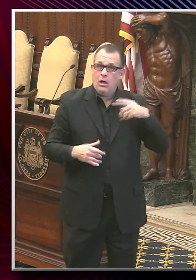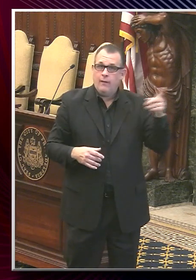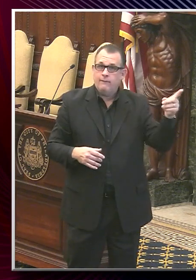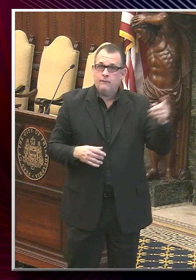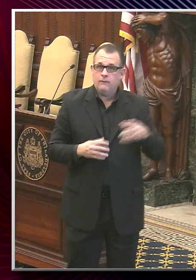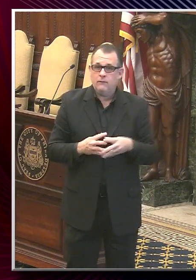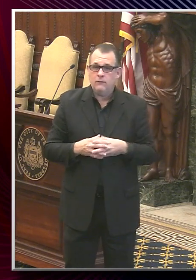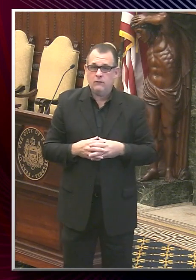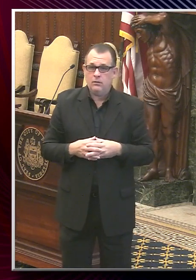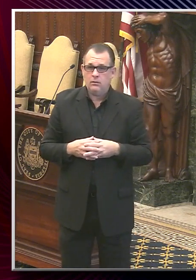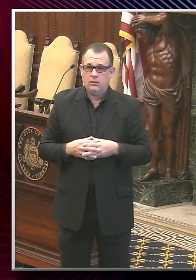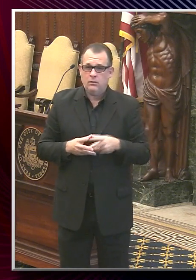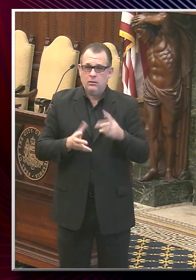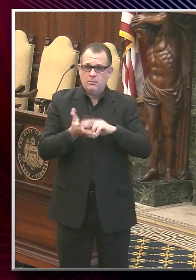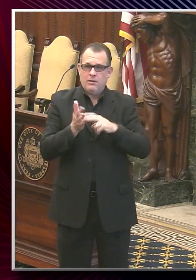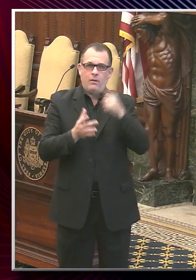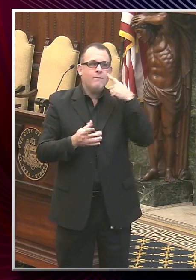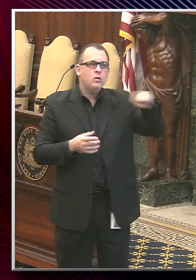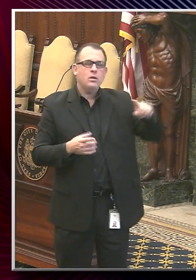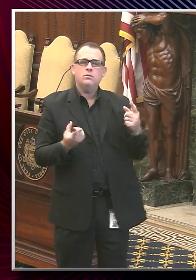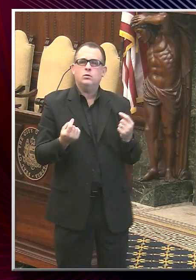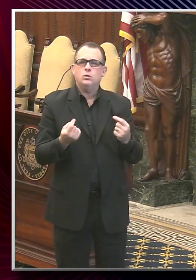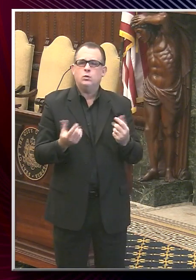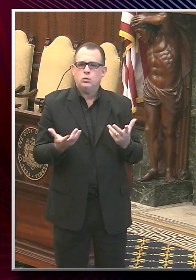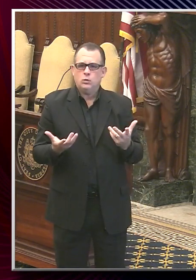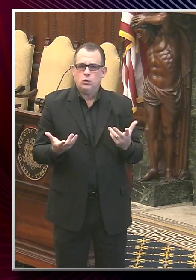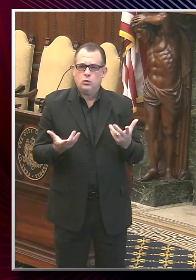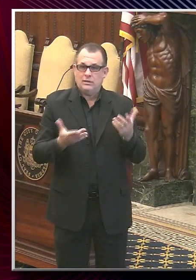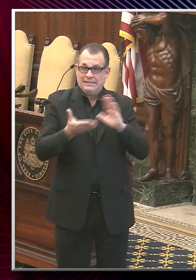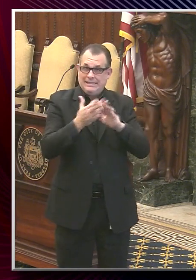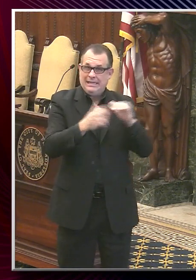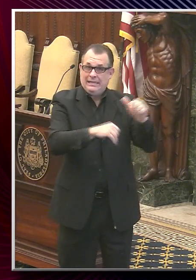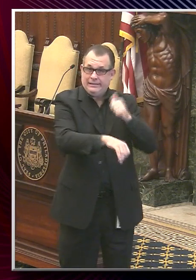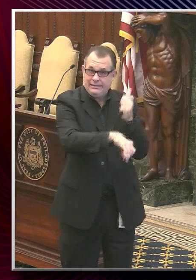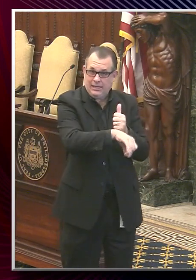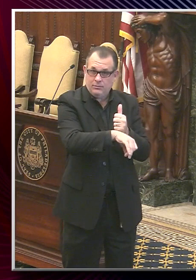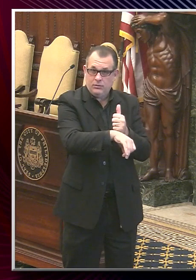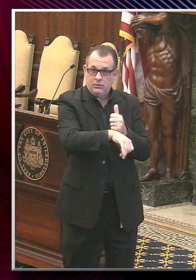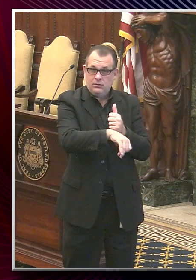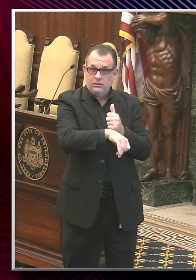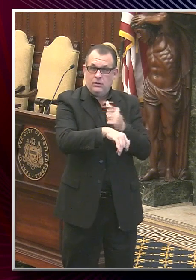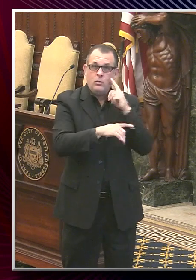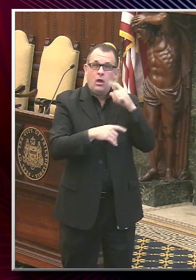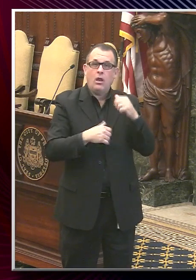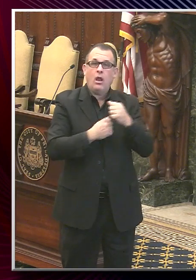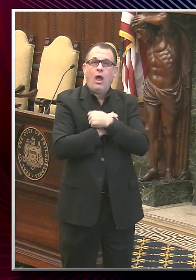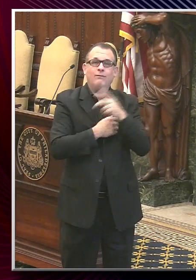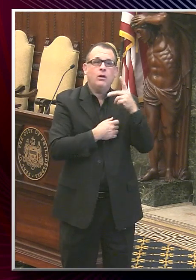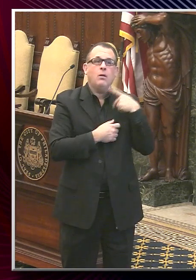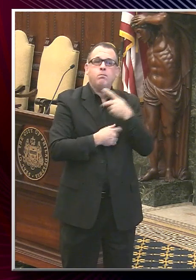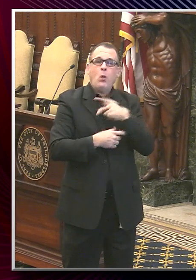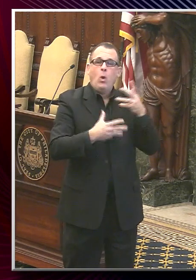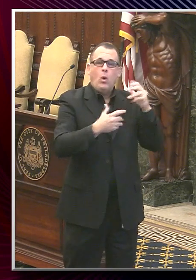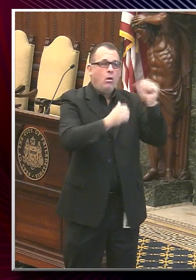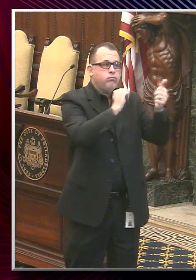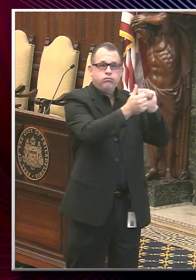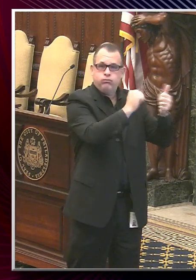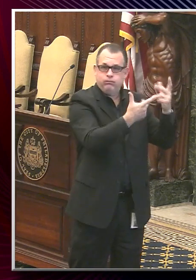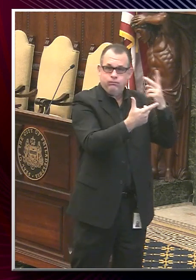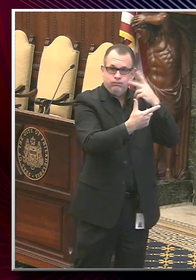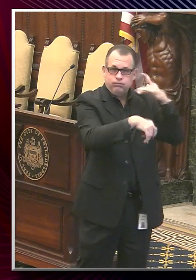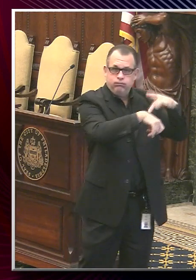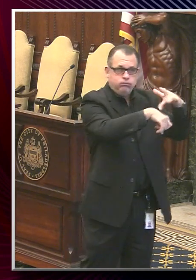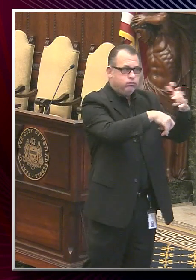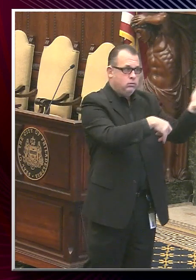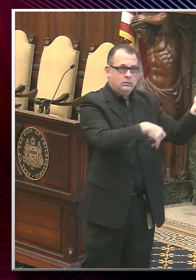So what would this mean? Because I know the city is helping out. They put this on with Love Park. So what does this mean as far as visitation by people heading to the Christmas